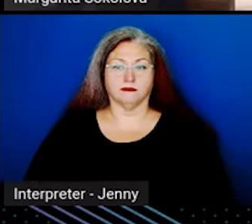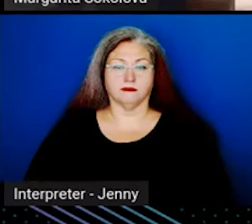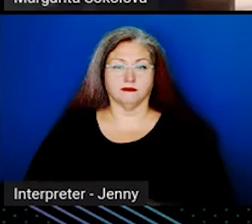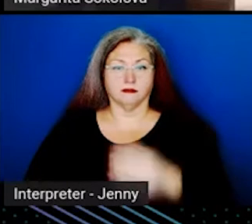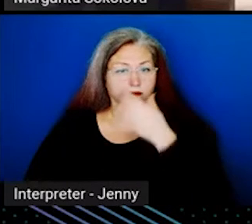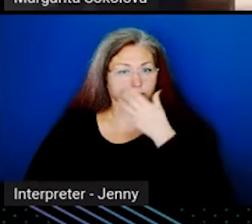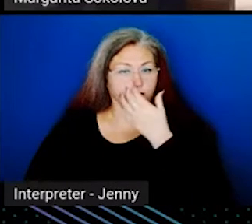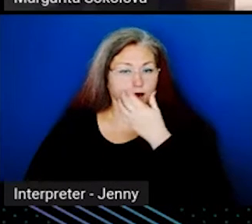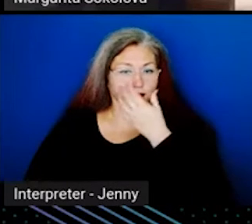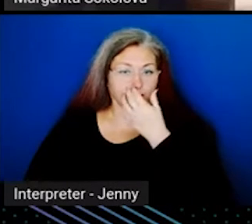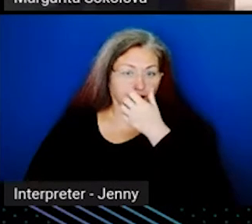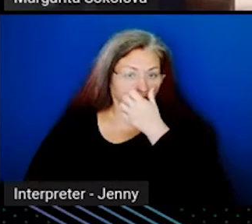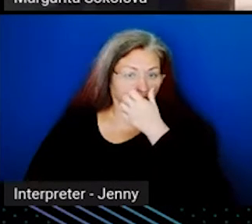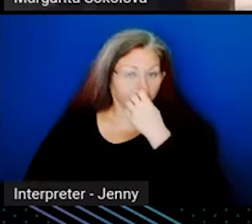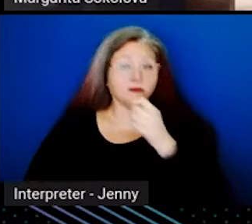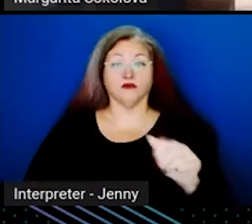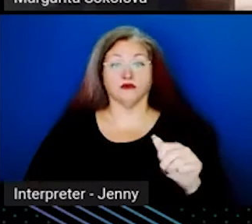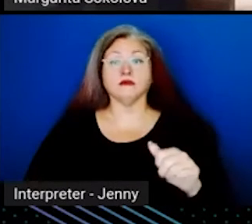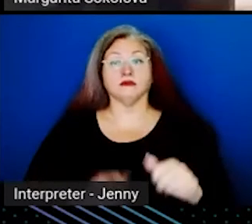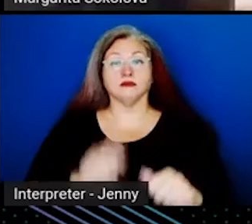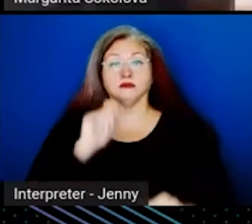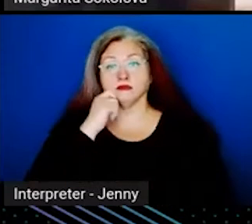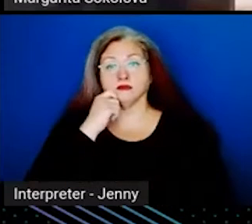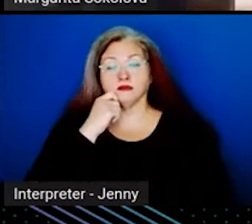Cool. So it's in action.